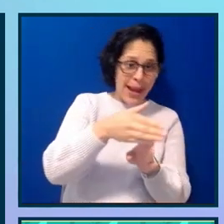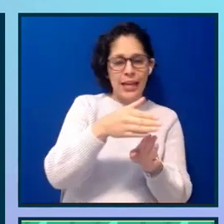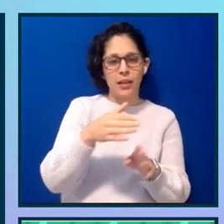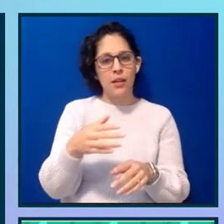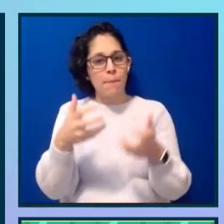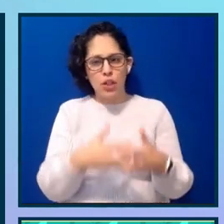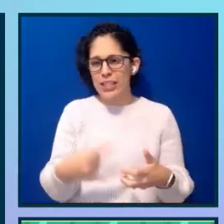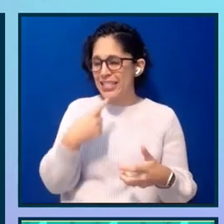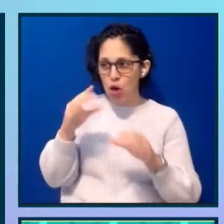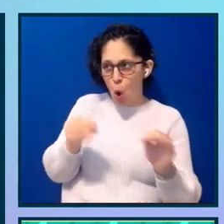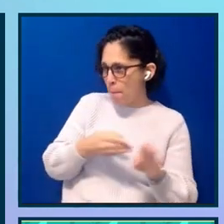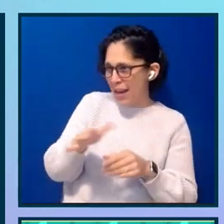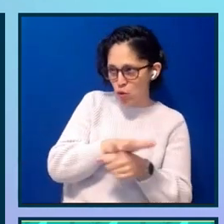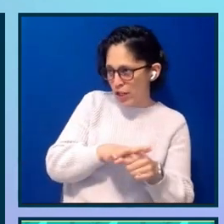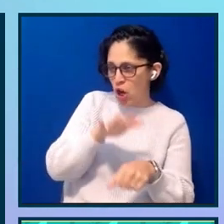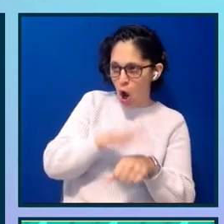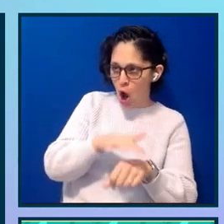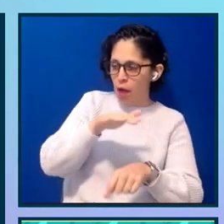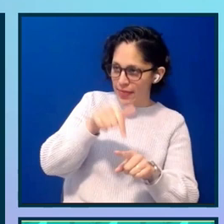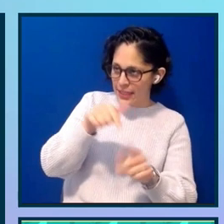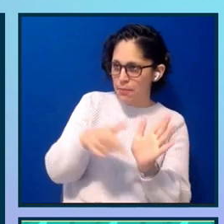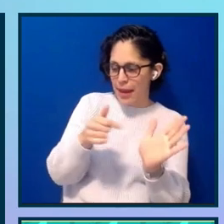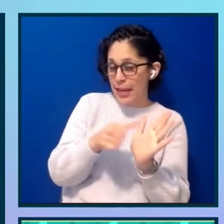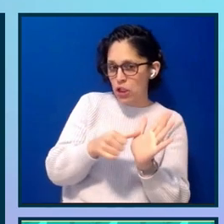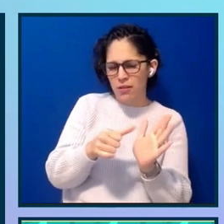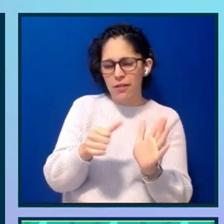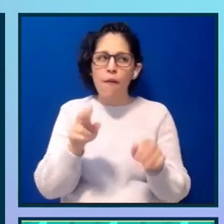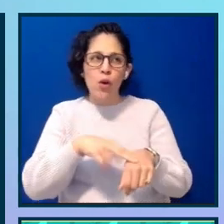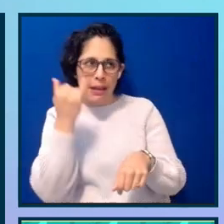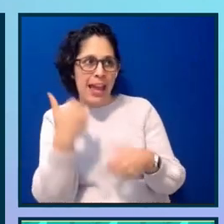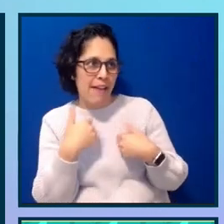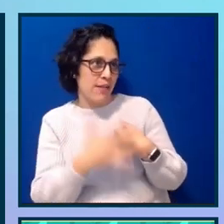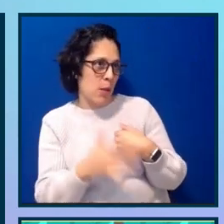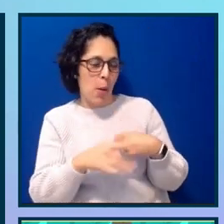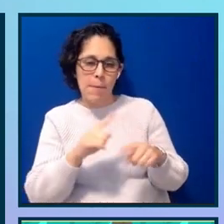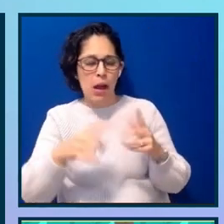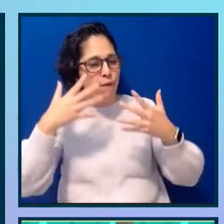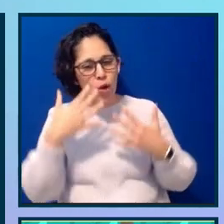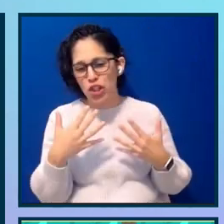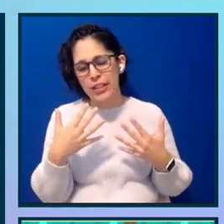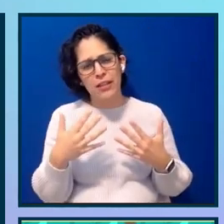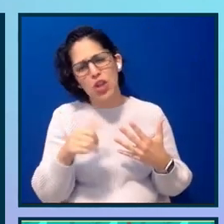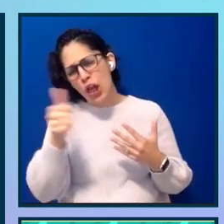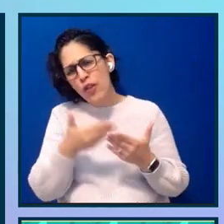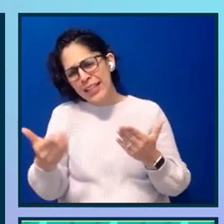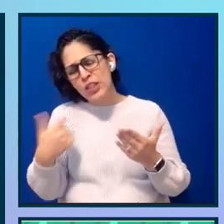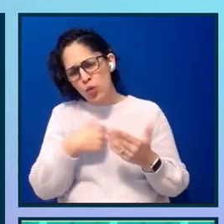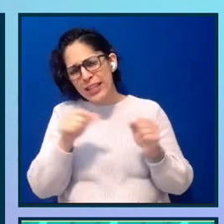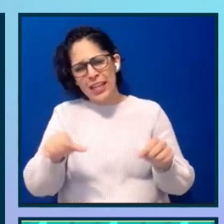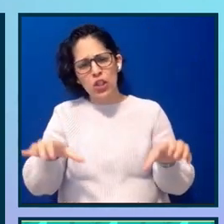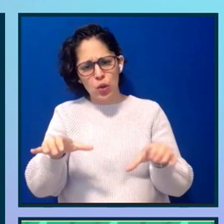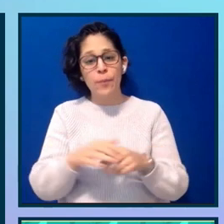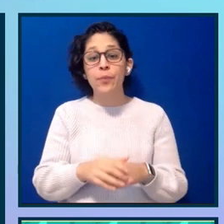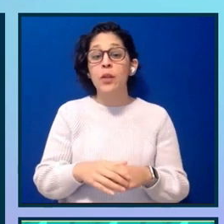page. If developers implement one, of course. Fortunately, there's also other things that we can do. So we can press the H key to go